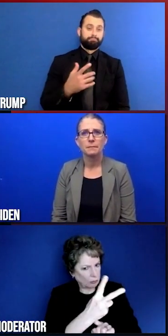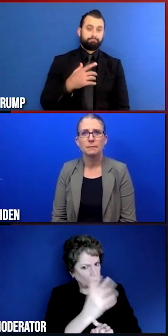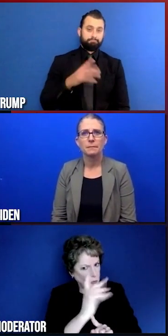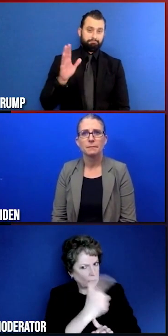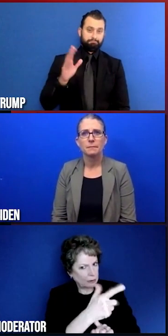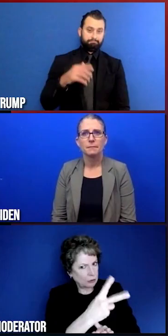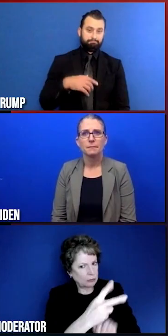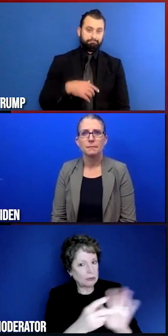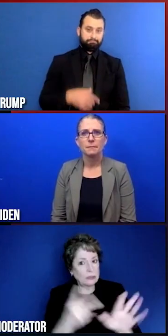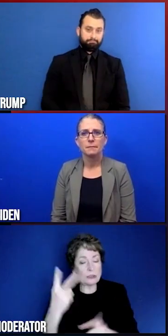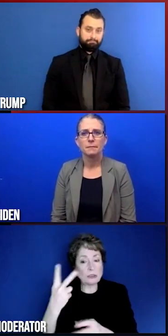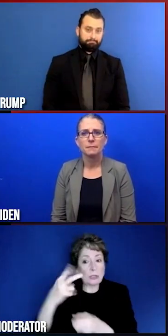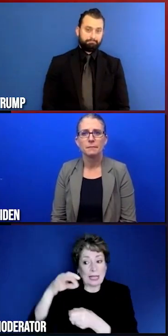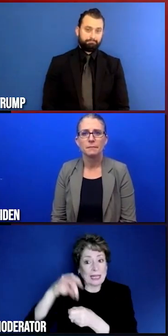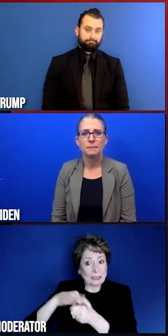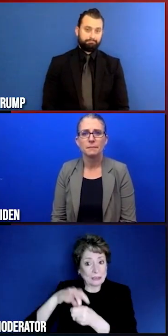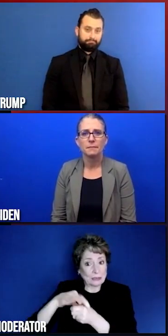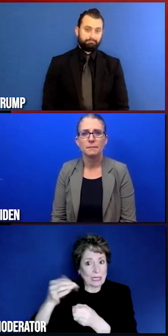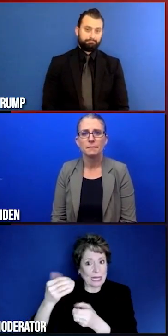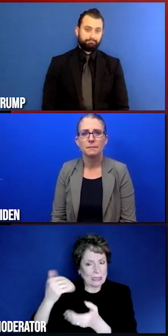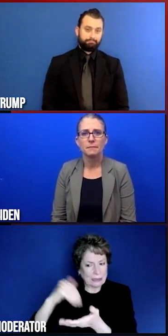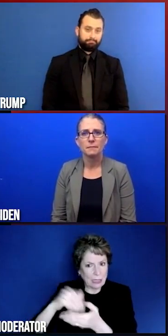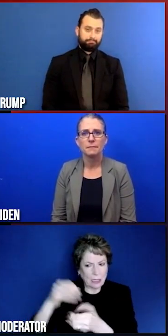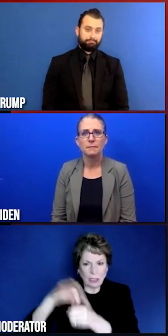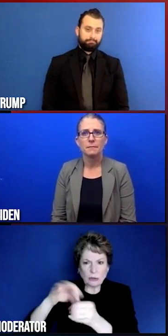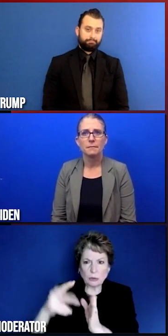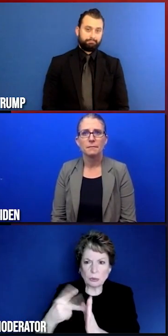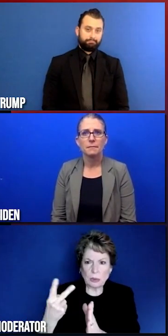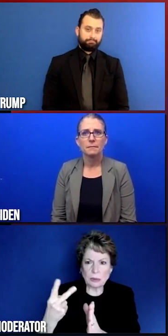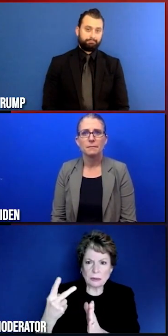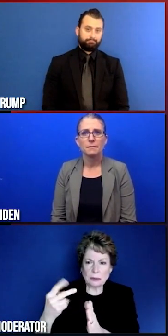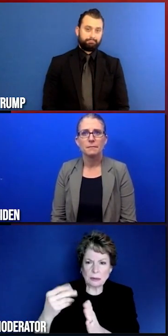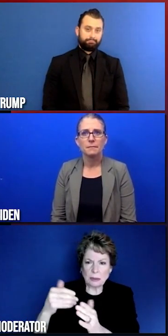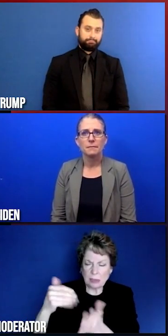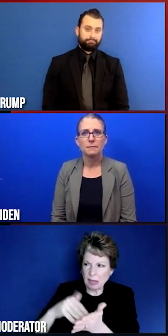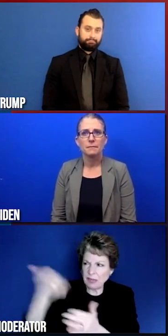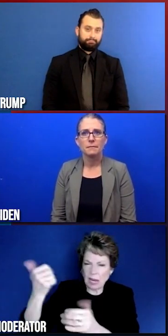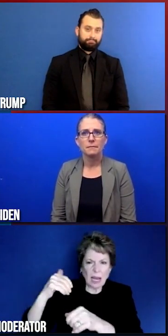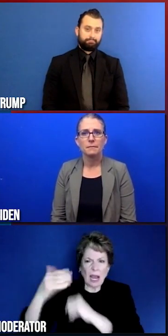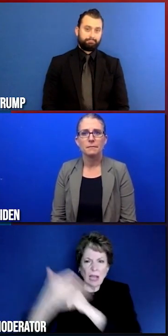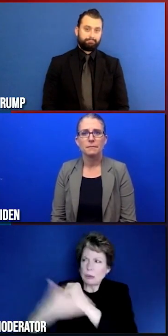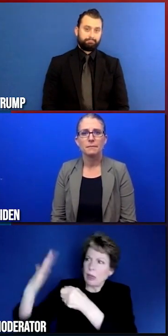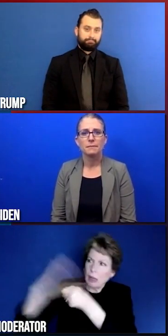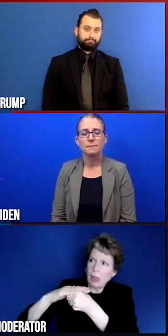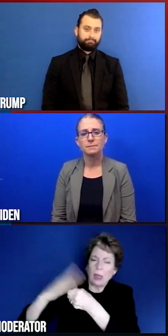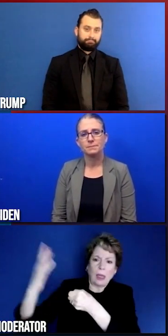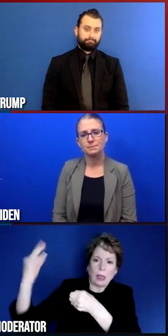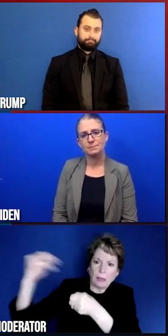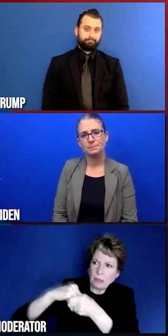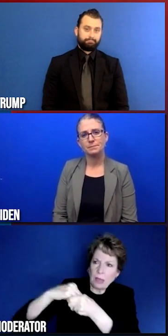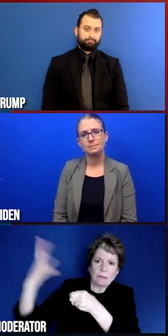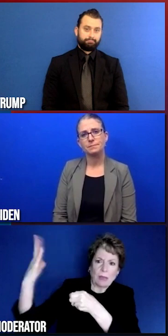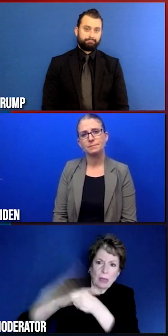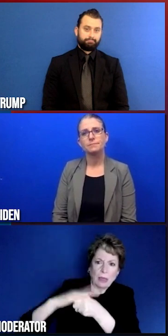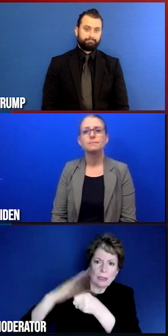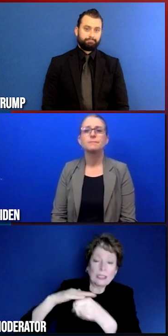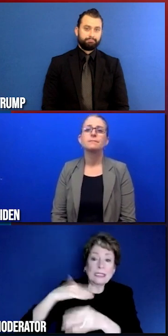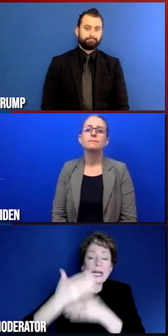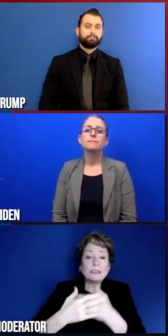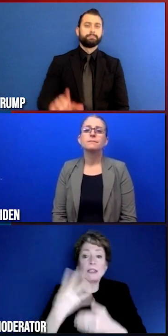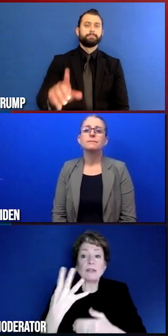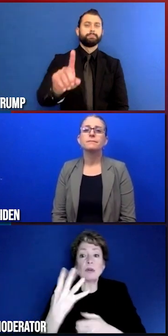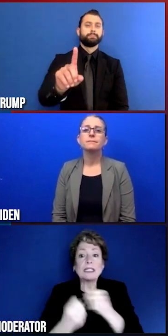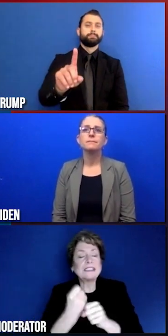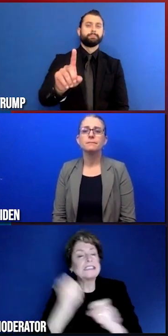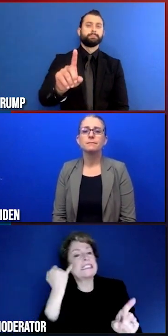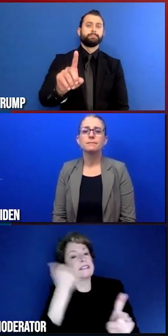substantial interference from foreign adversaries. What would you do in your next term to put an end to this? 2 minutes uninterrupted. Well, let me respond to the first part